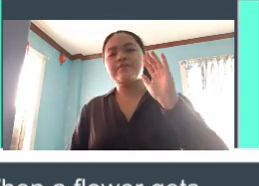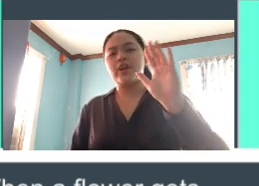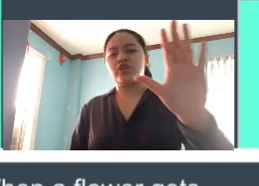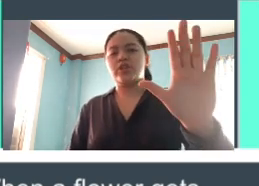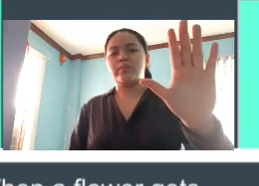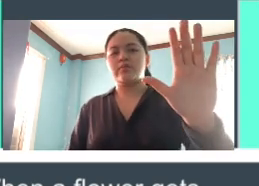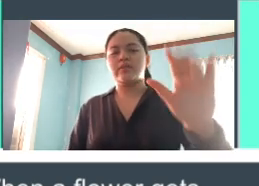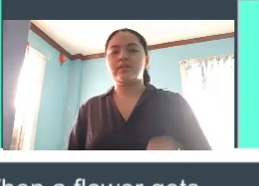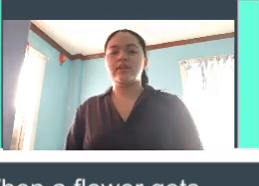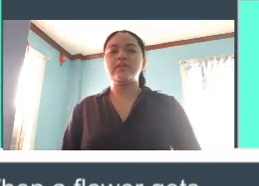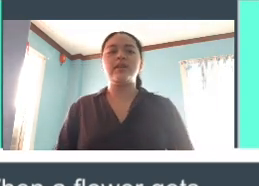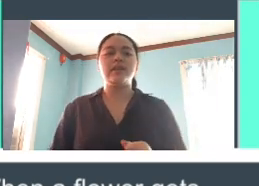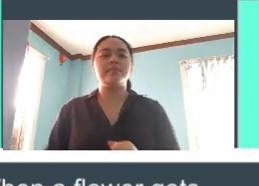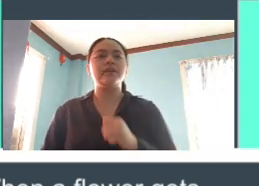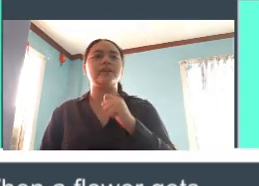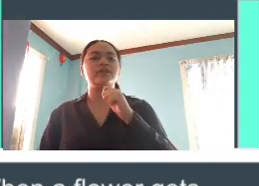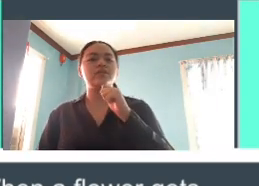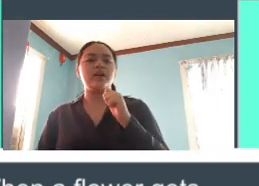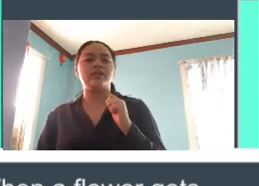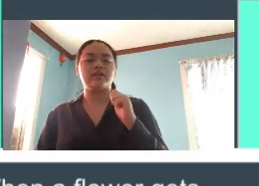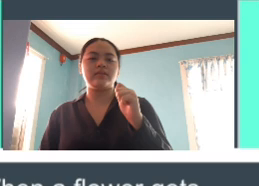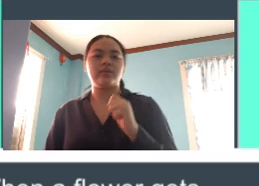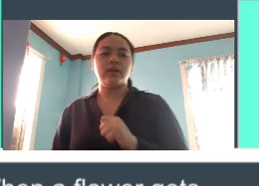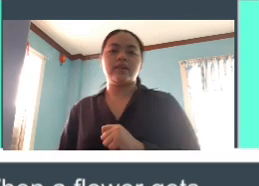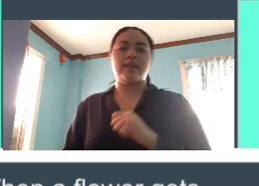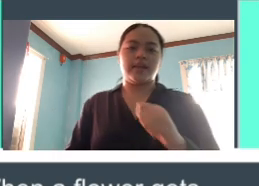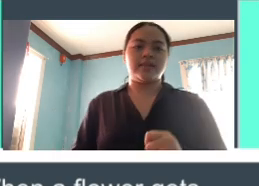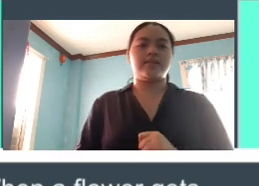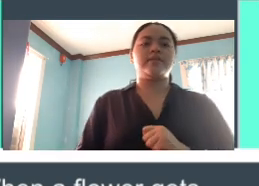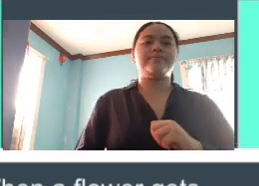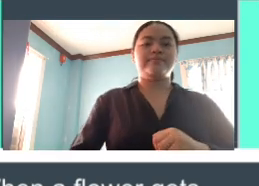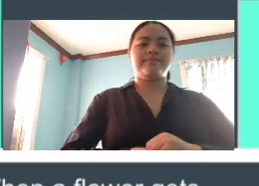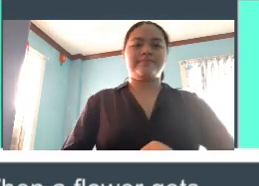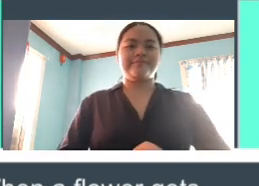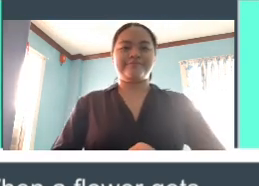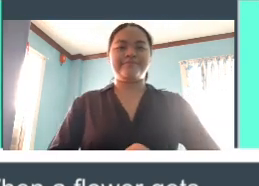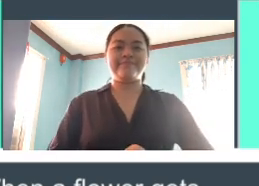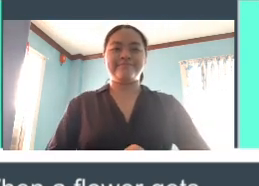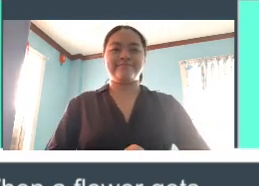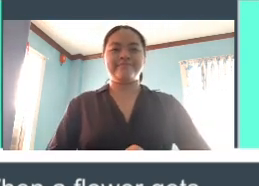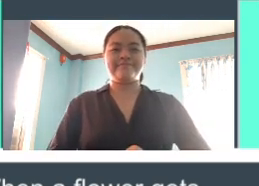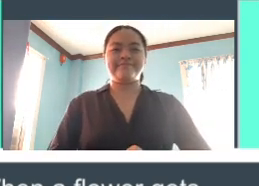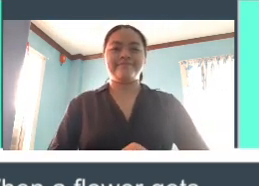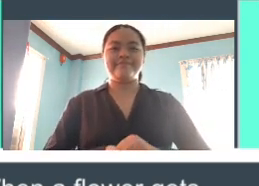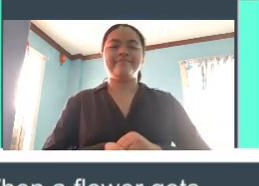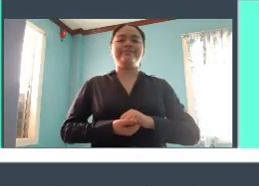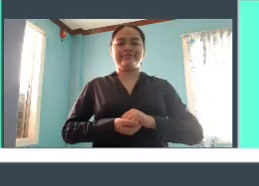the vegetables. That's gonna be tackled next.